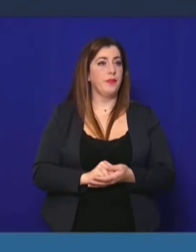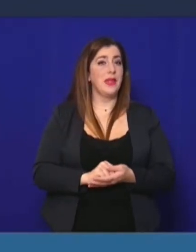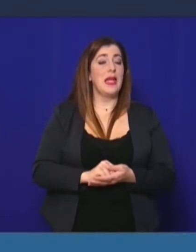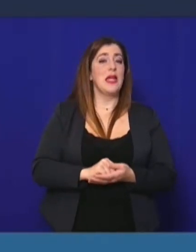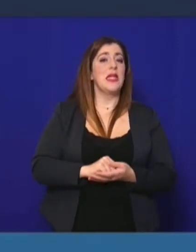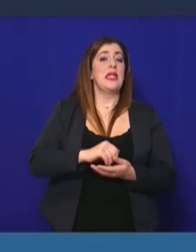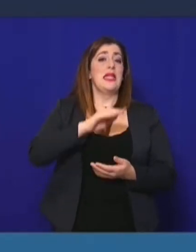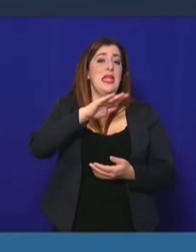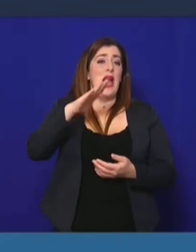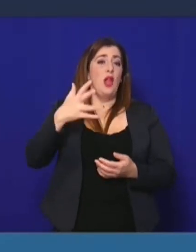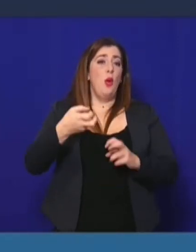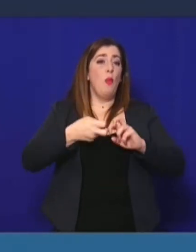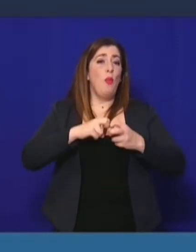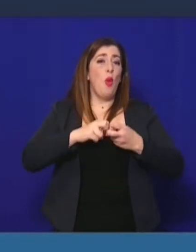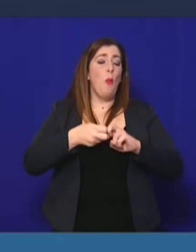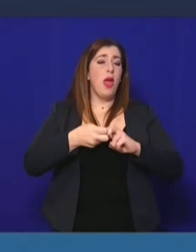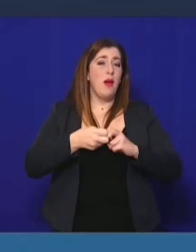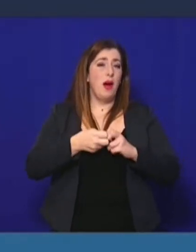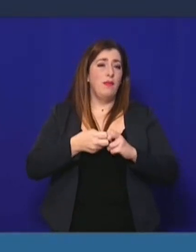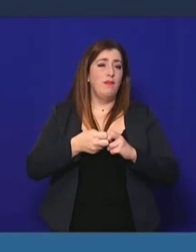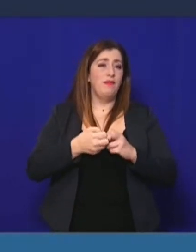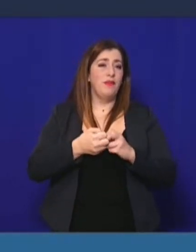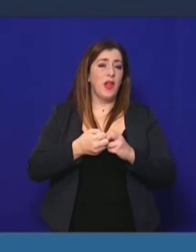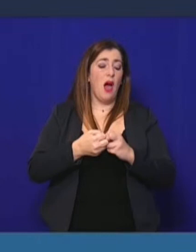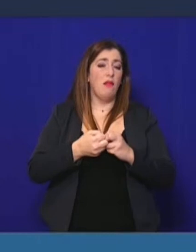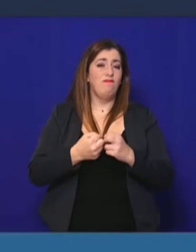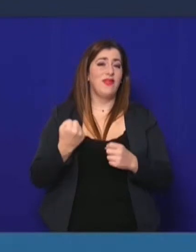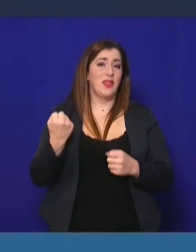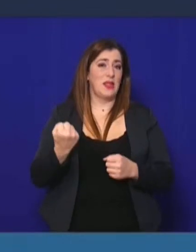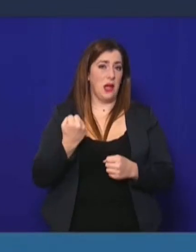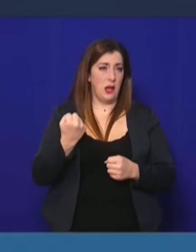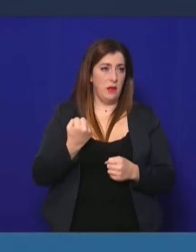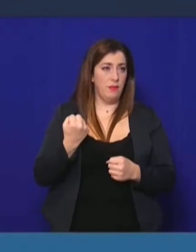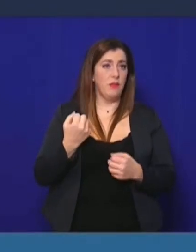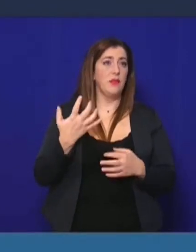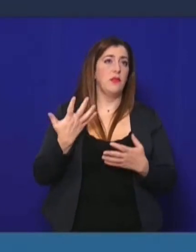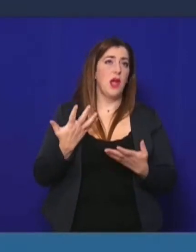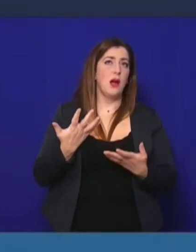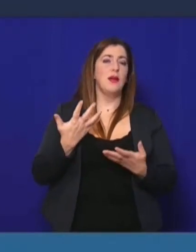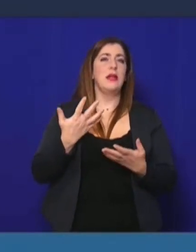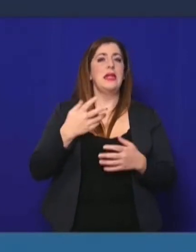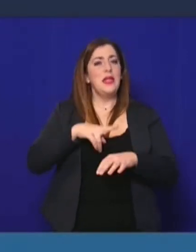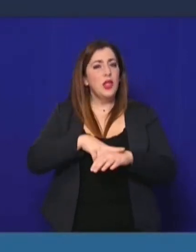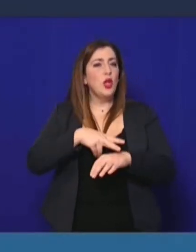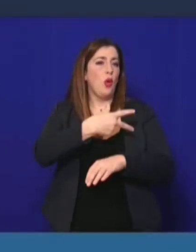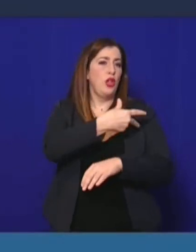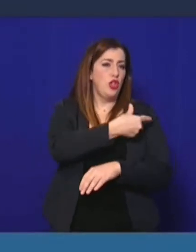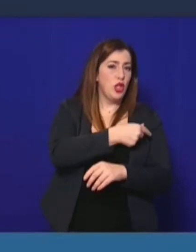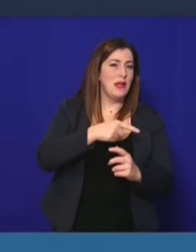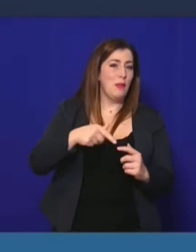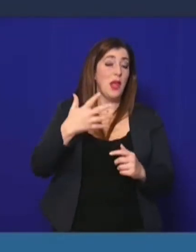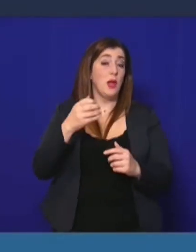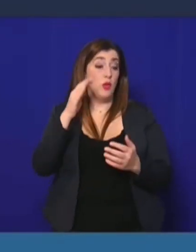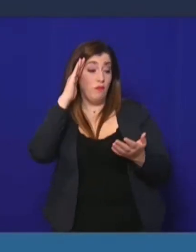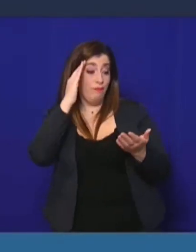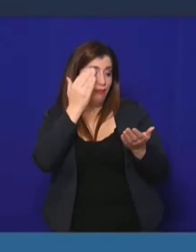ma toħodix, imma li nkunu rridu nibqgħu insegwu dak il-persuna ħannaraw l-effettività wkoll ta' din